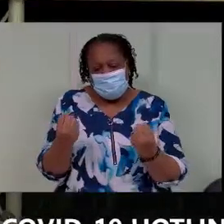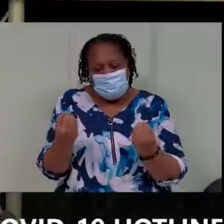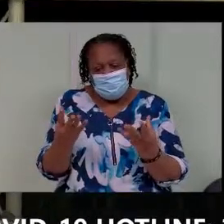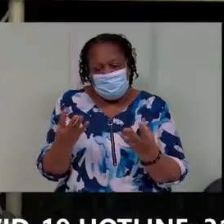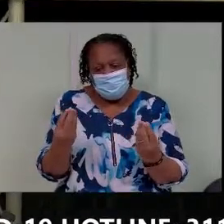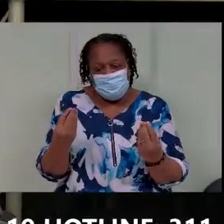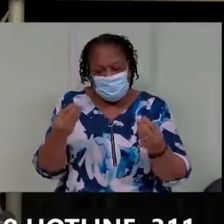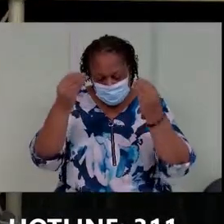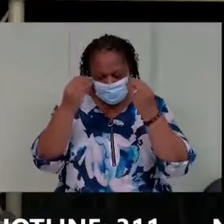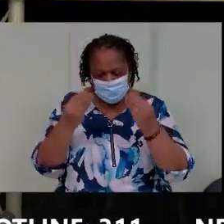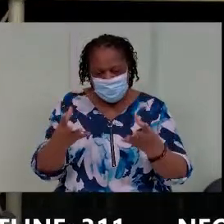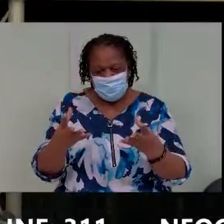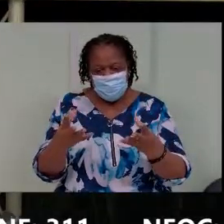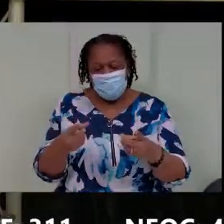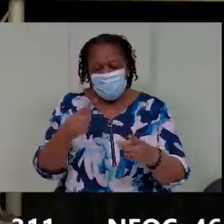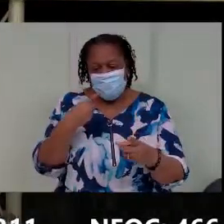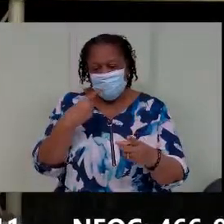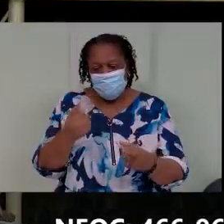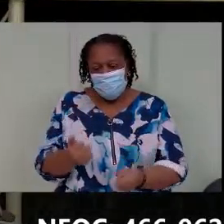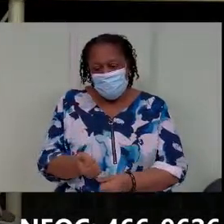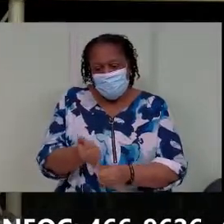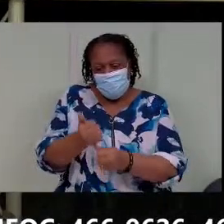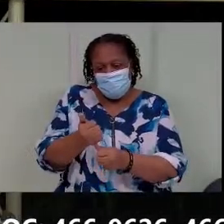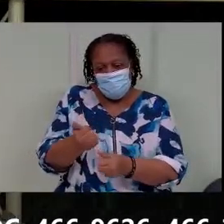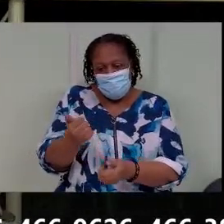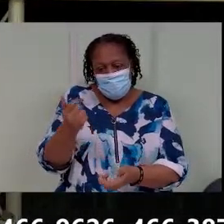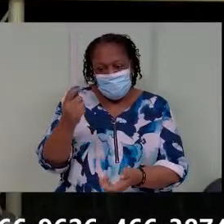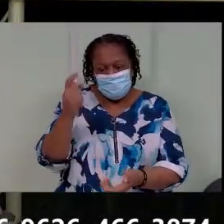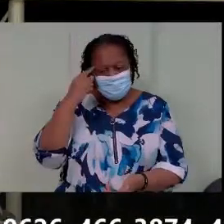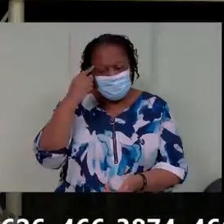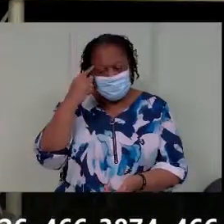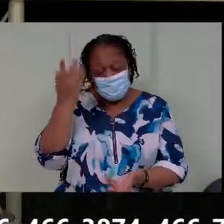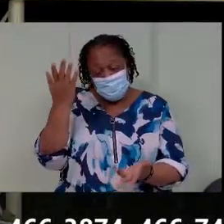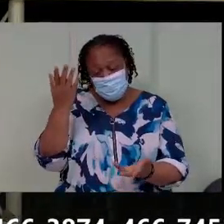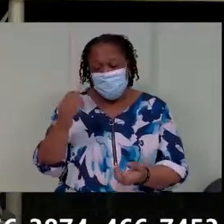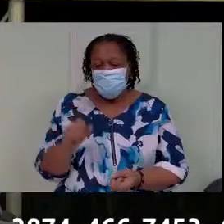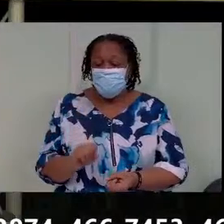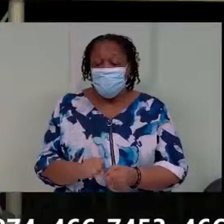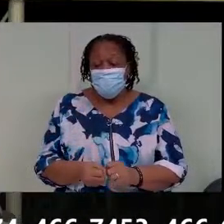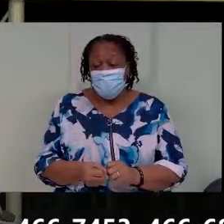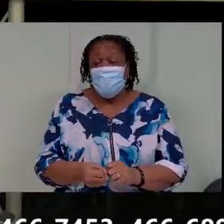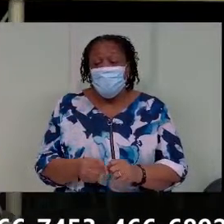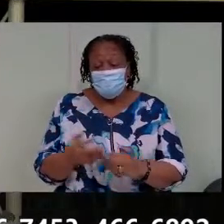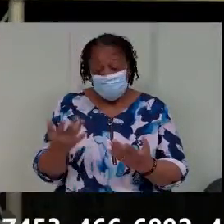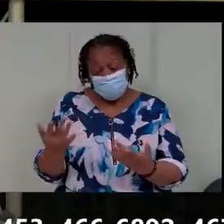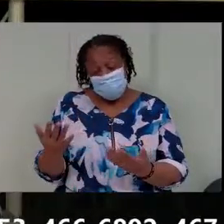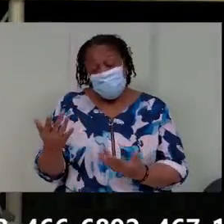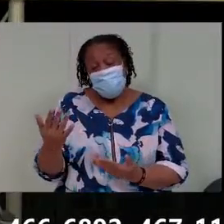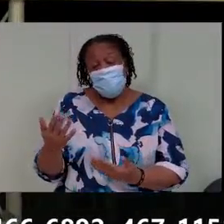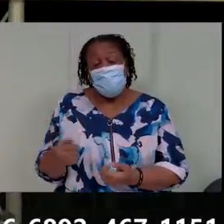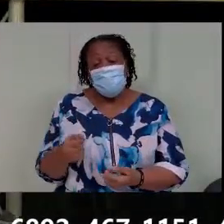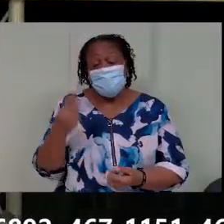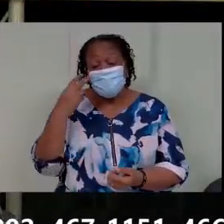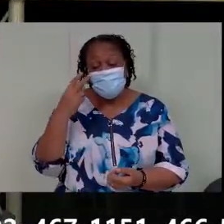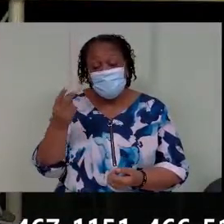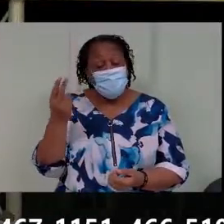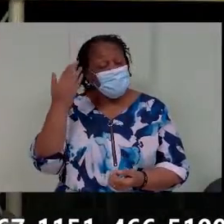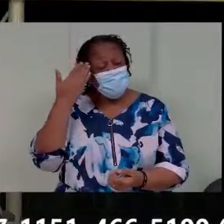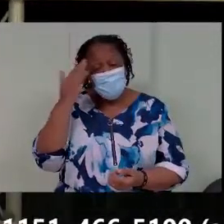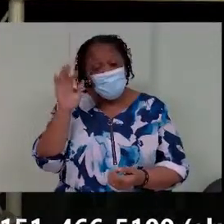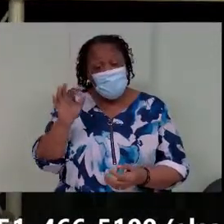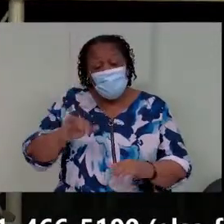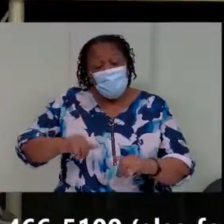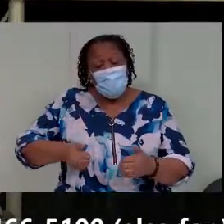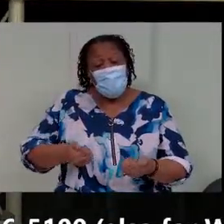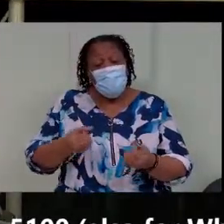to support this. And so, by and large, I don't think it's therapy that's going to be used widely. First of all,